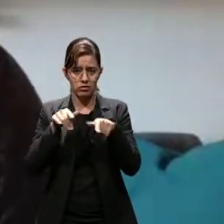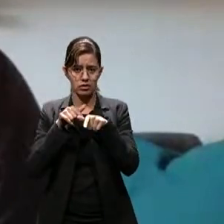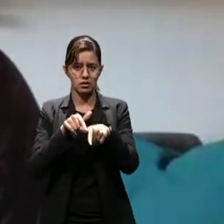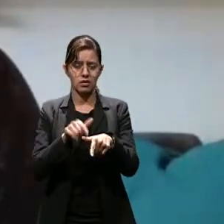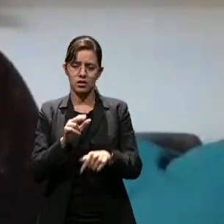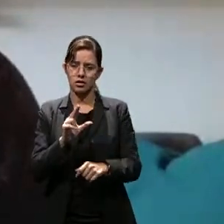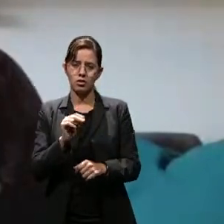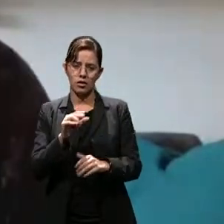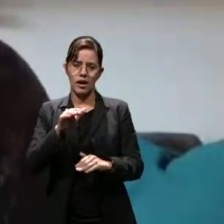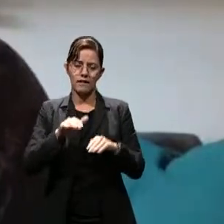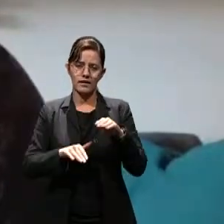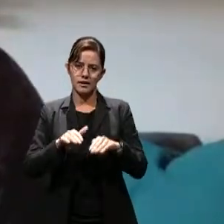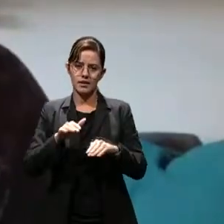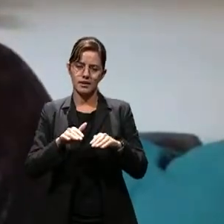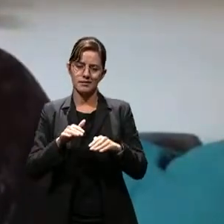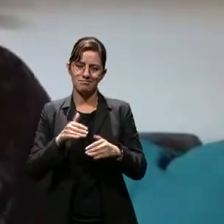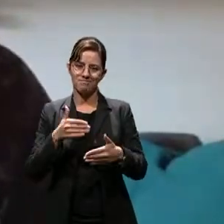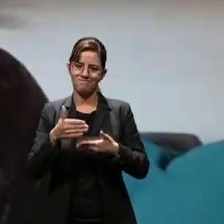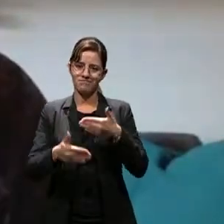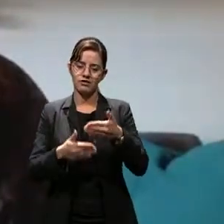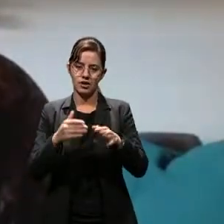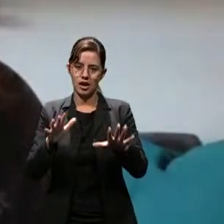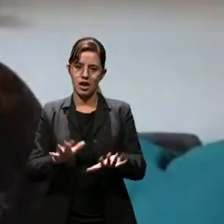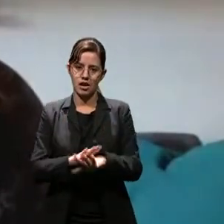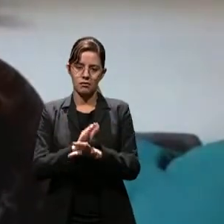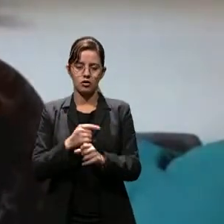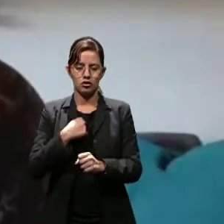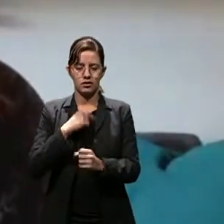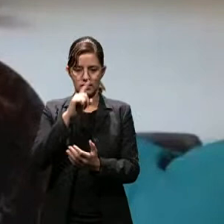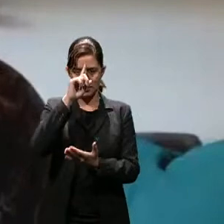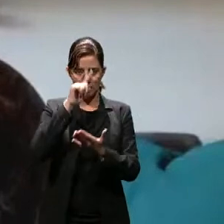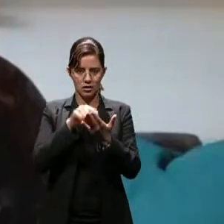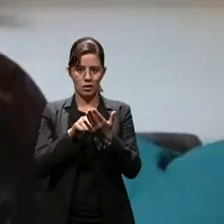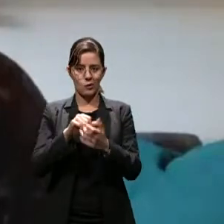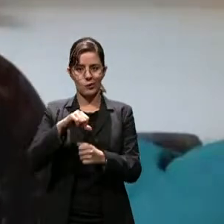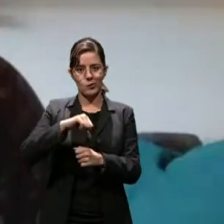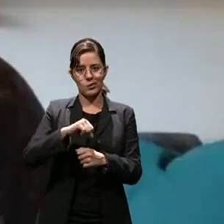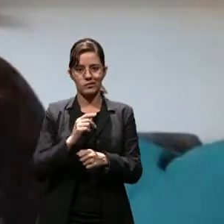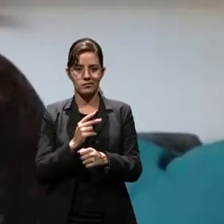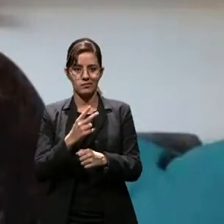That's our topic today. We have some